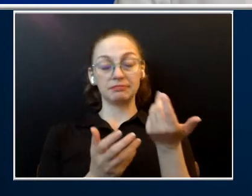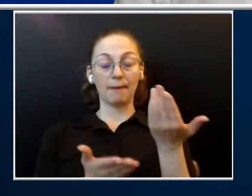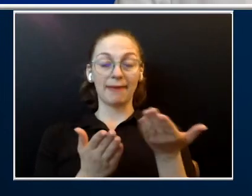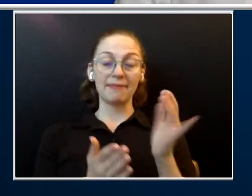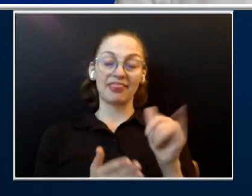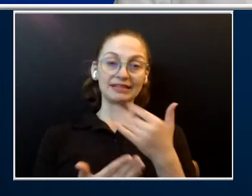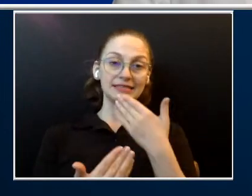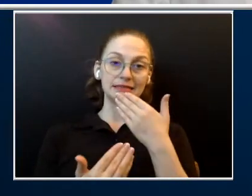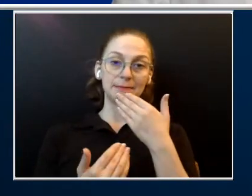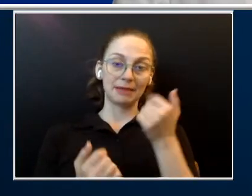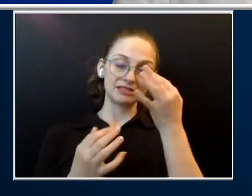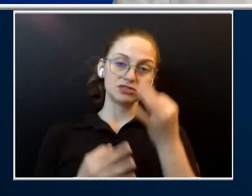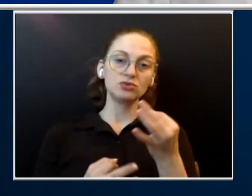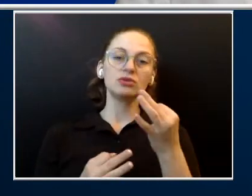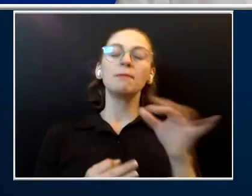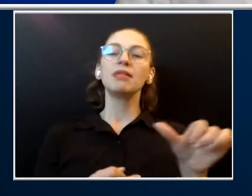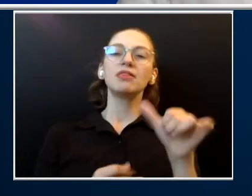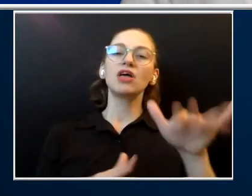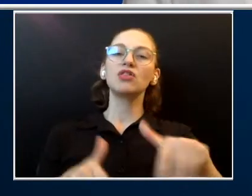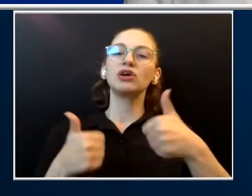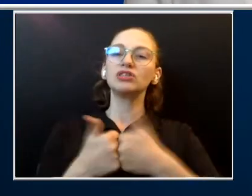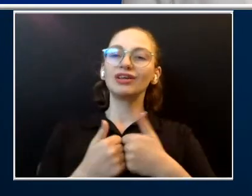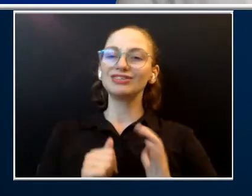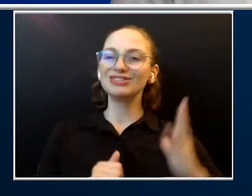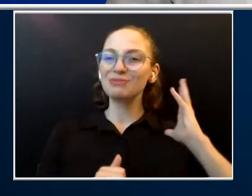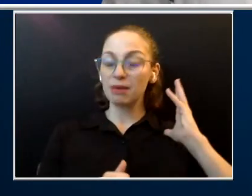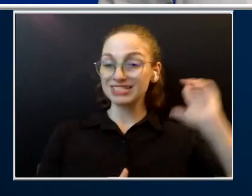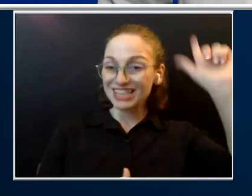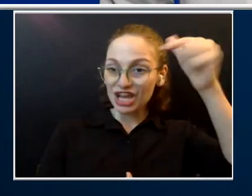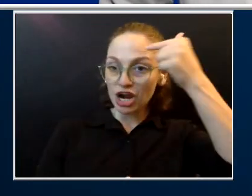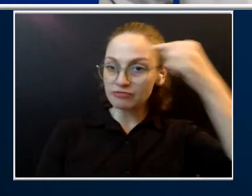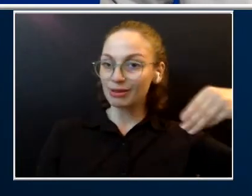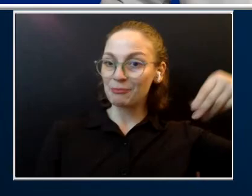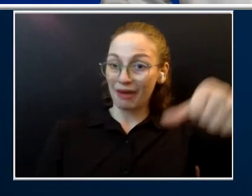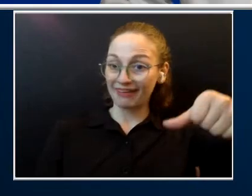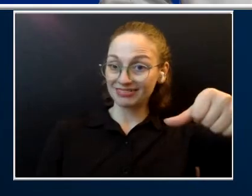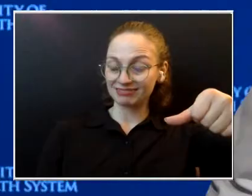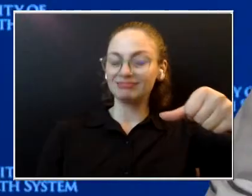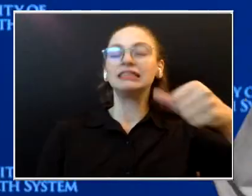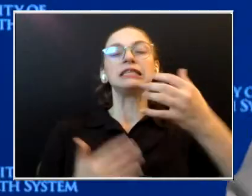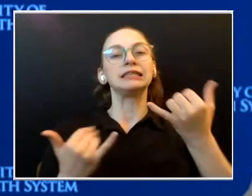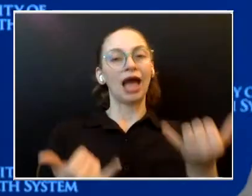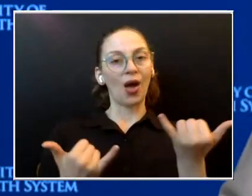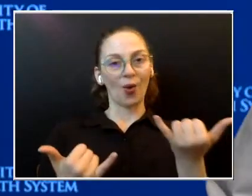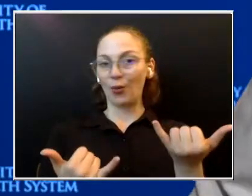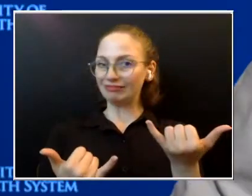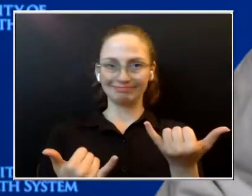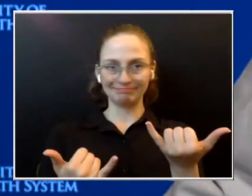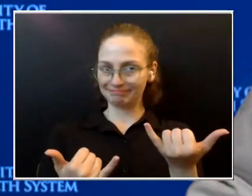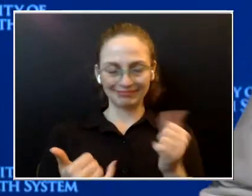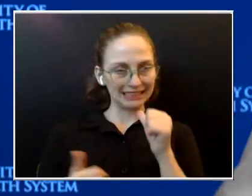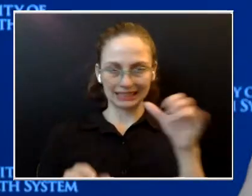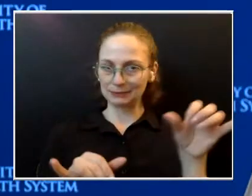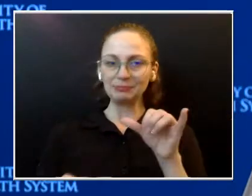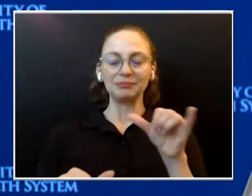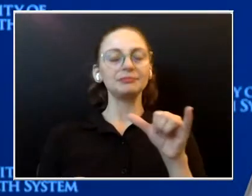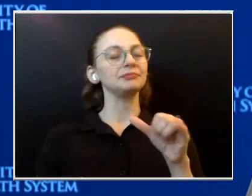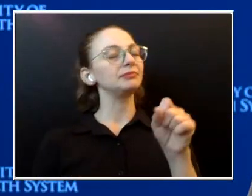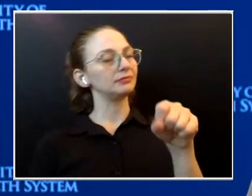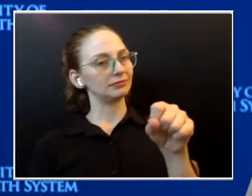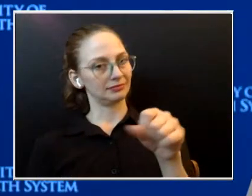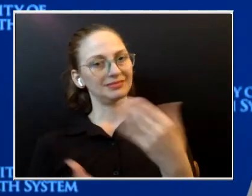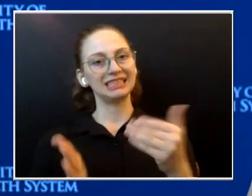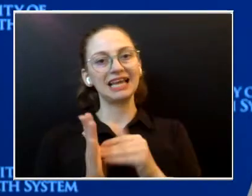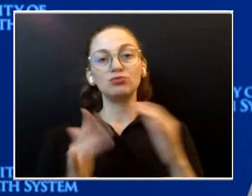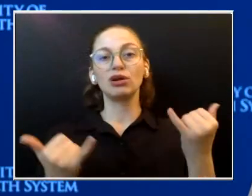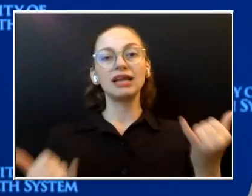the government in the past has paid for it. Yeah. That's a different story this time. Yeah, and right now, again, all these insurance companies should be paying for